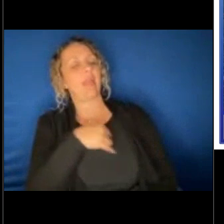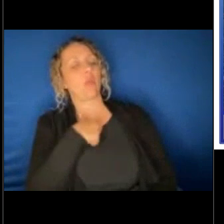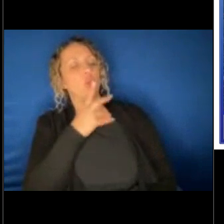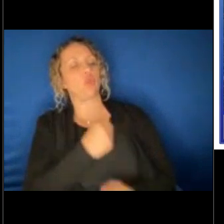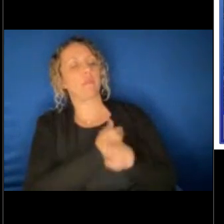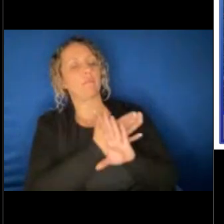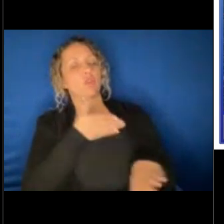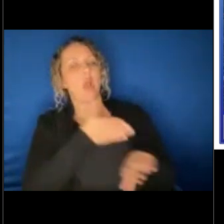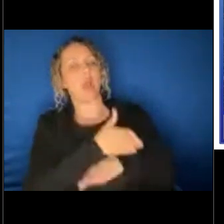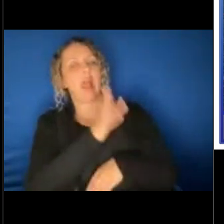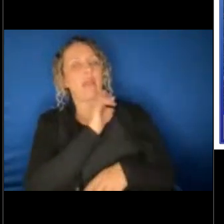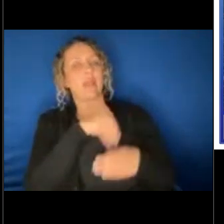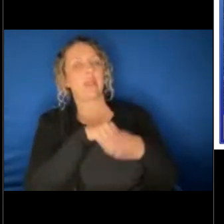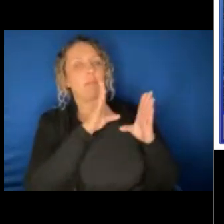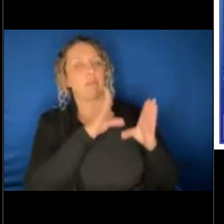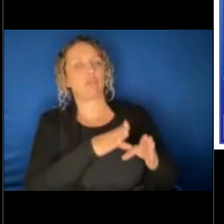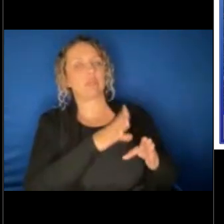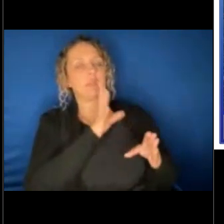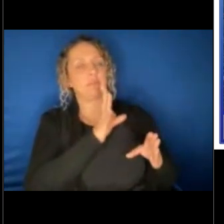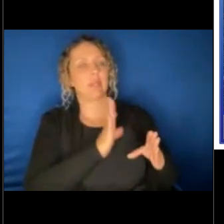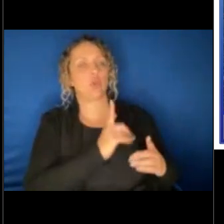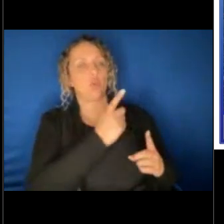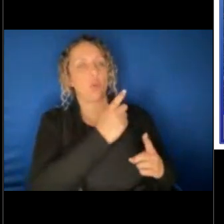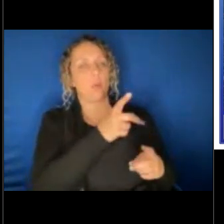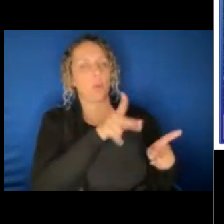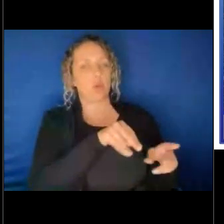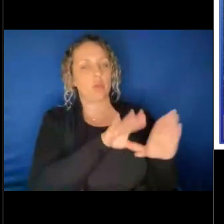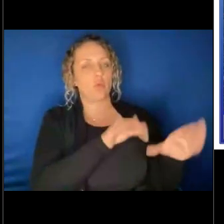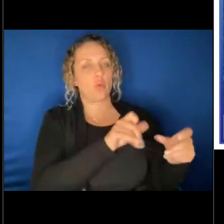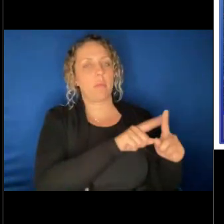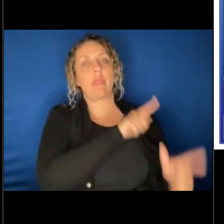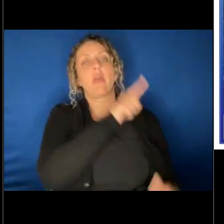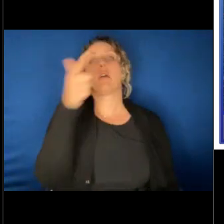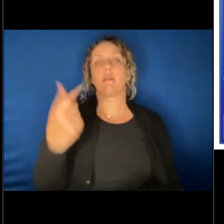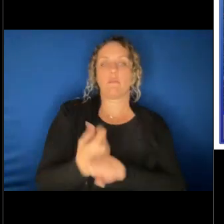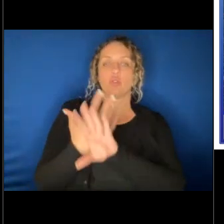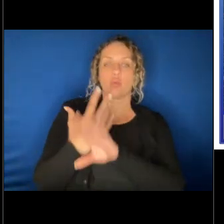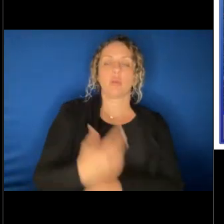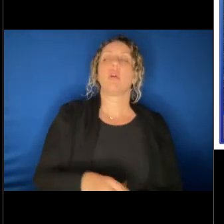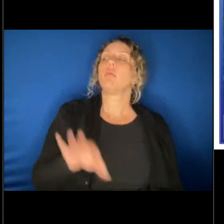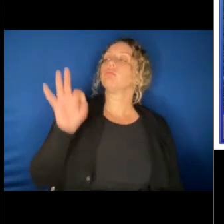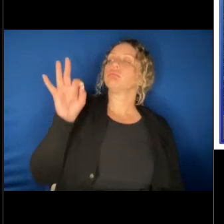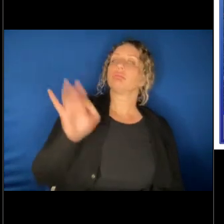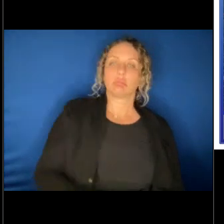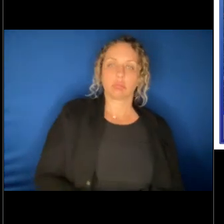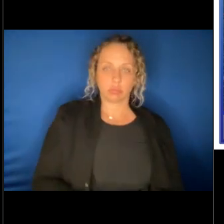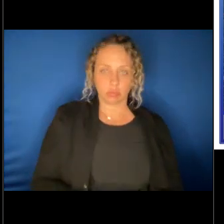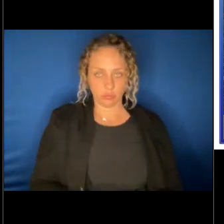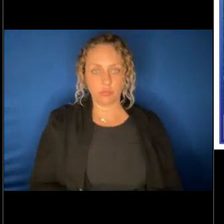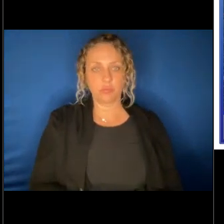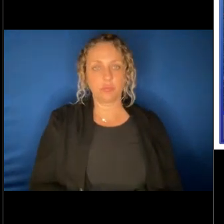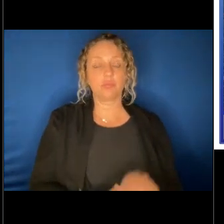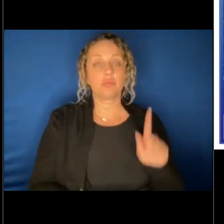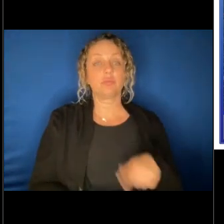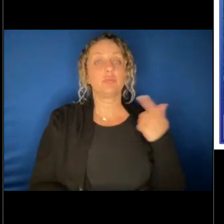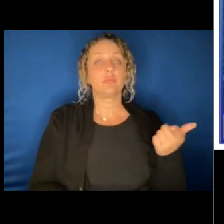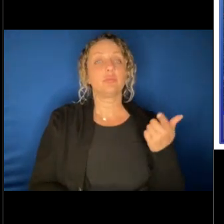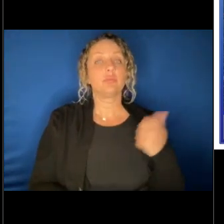speakers after the in-person speakers. So one more person in the room, then we'll go virtual. Okay. Okay.